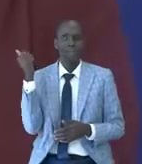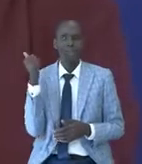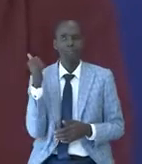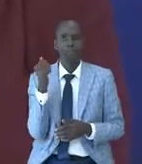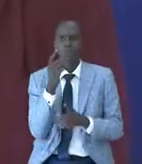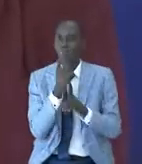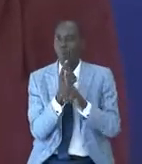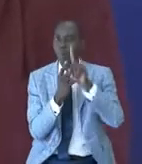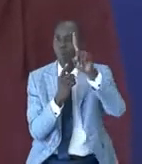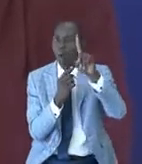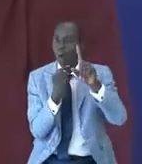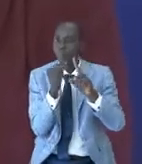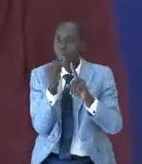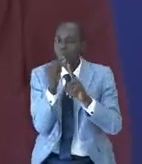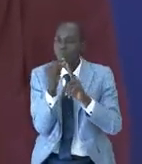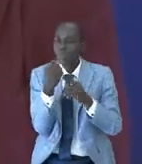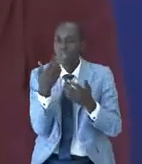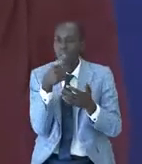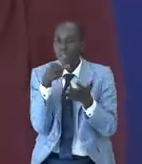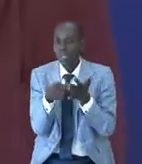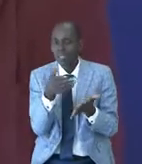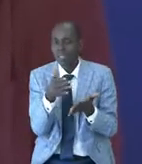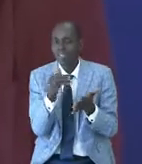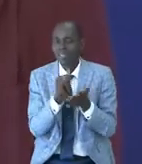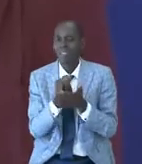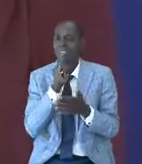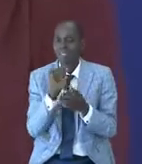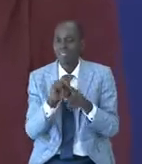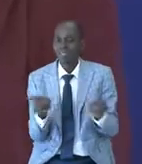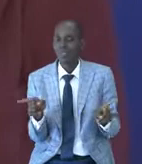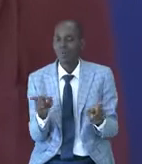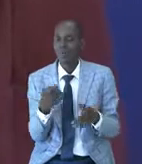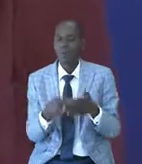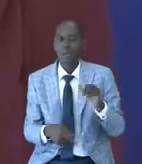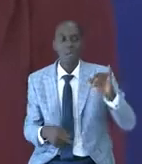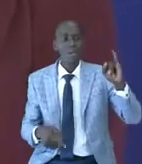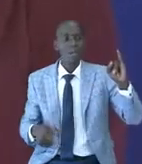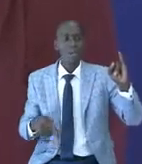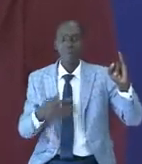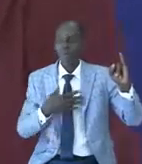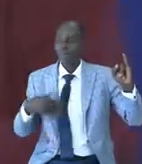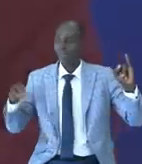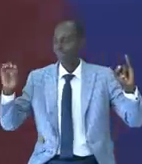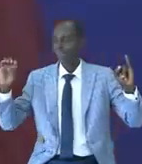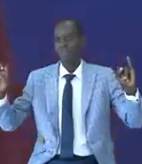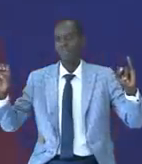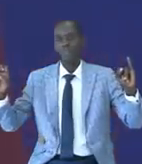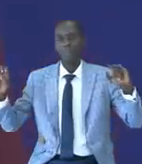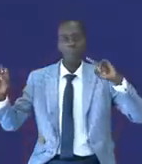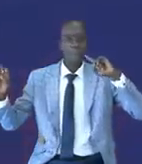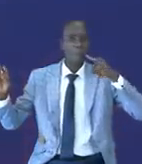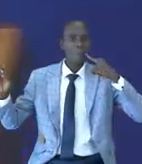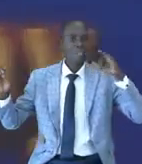only one letter of the alphabet different. I and E. I and E. And that